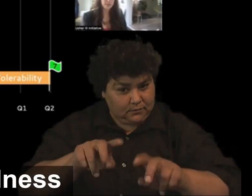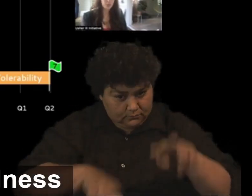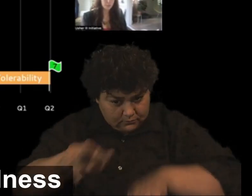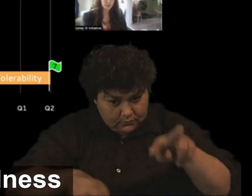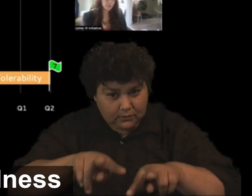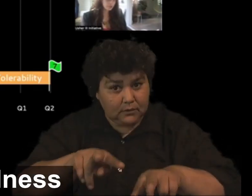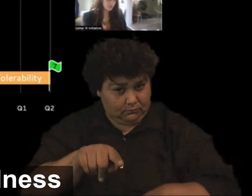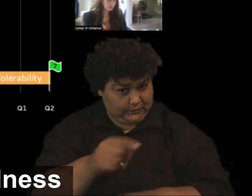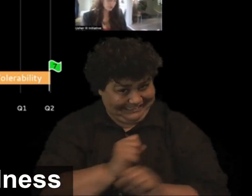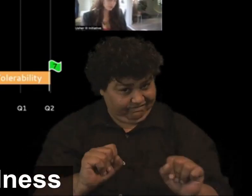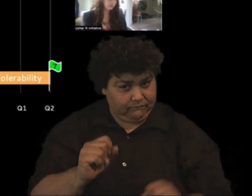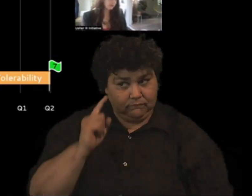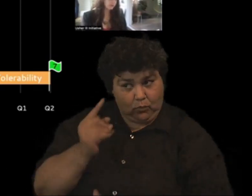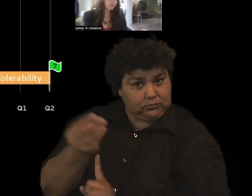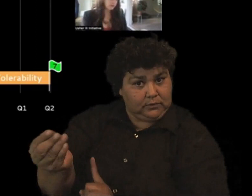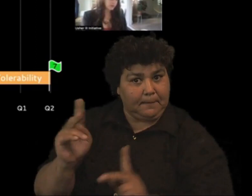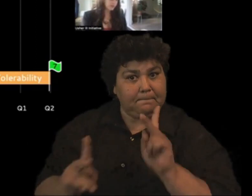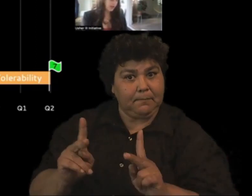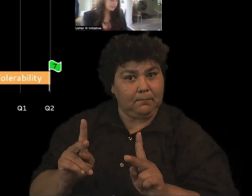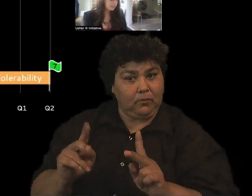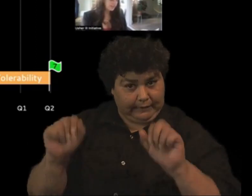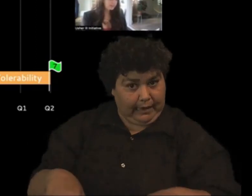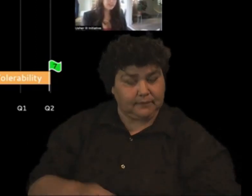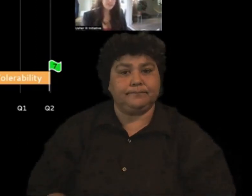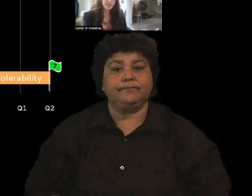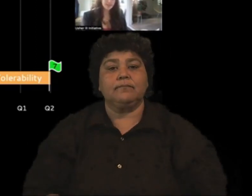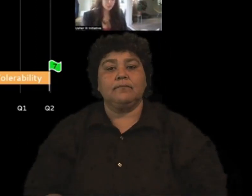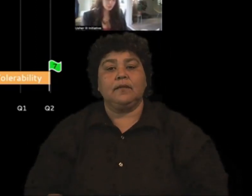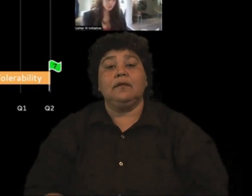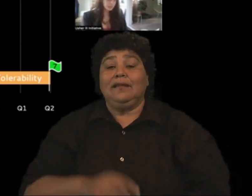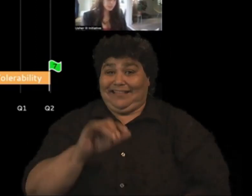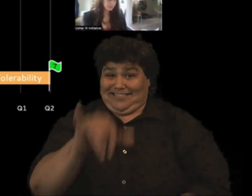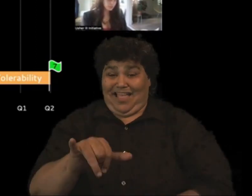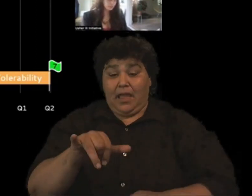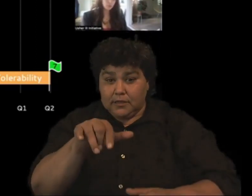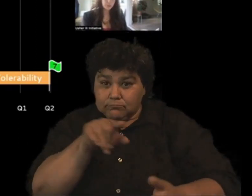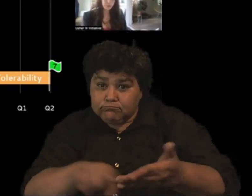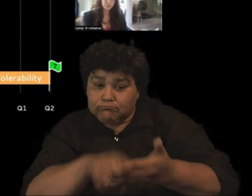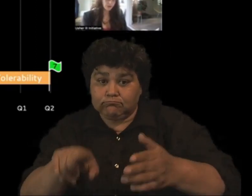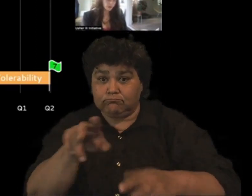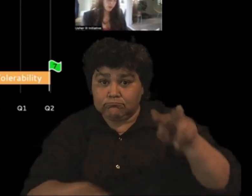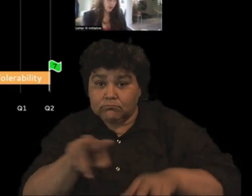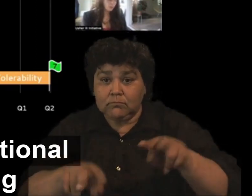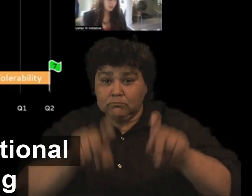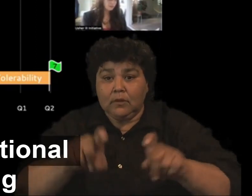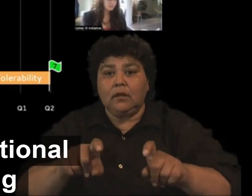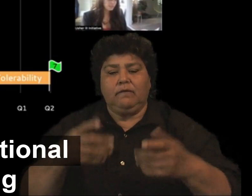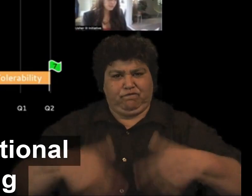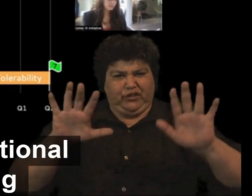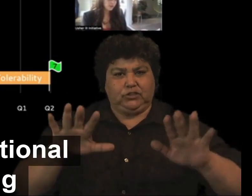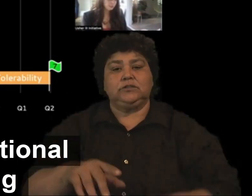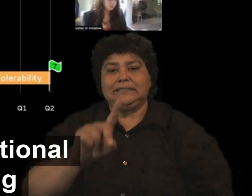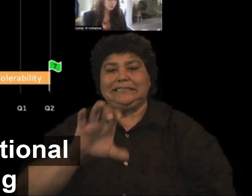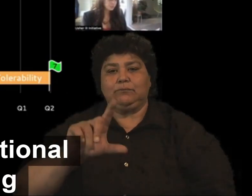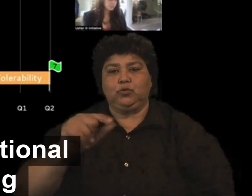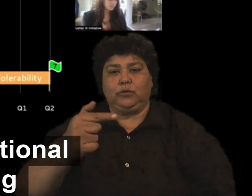safe human administration. The active phase of these studies concluded in December of 2021, and we have received the